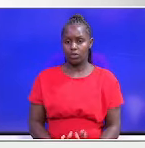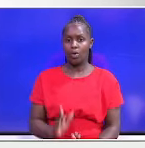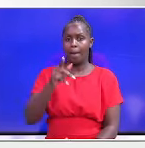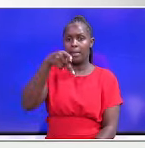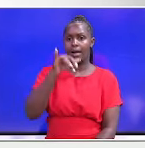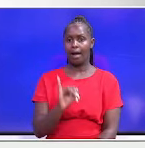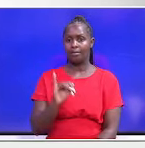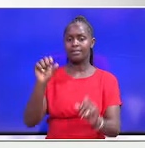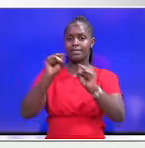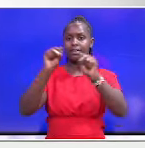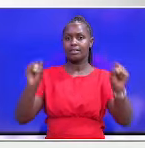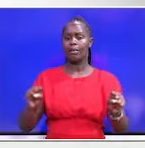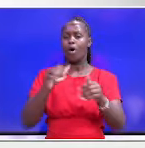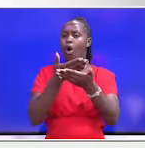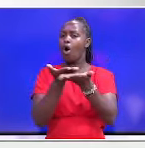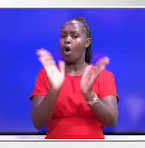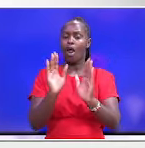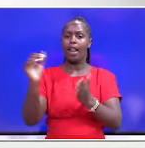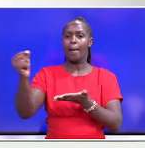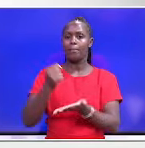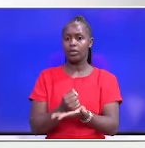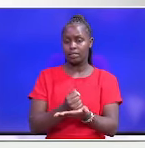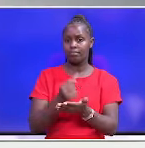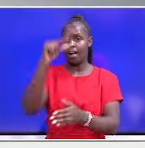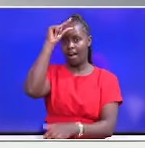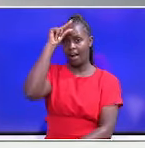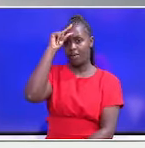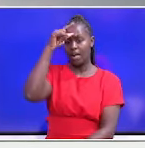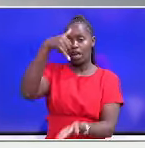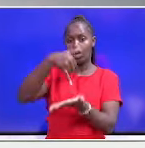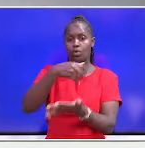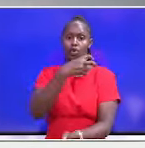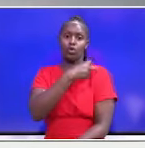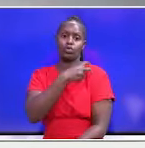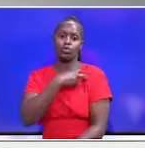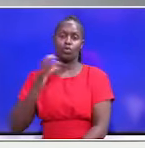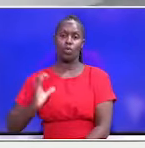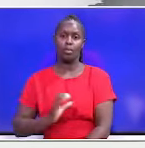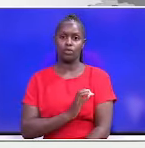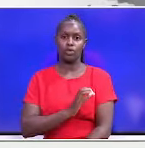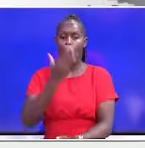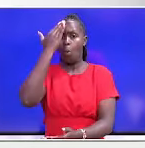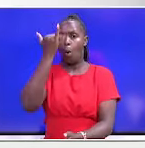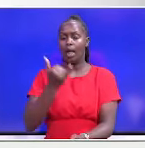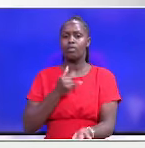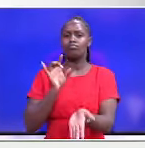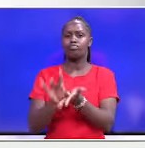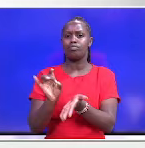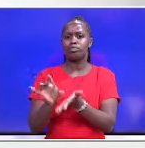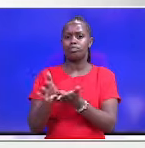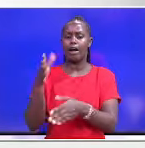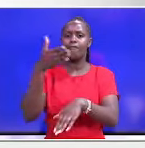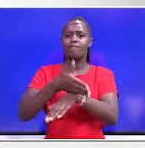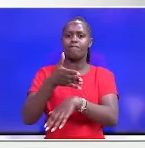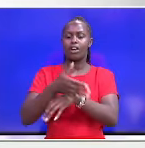system for all employees across all branches of government, including constitutional commissions, to eliminate ghost workers and prevent payroll